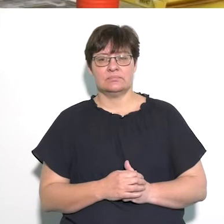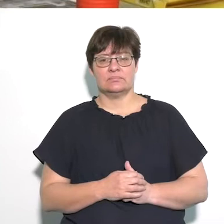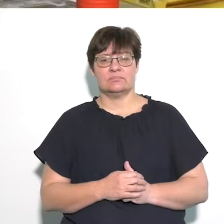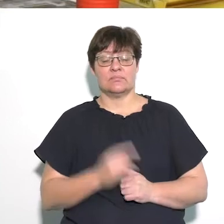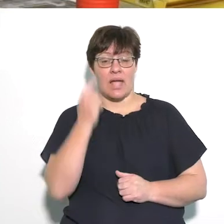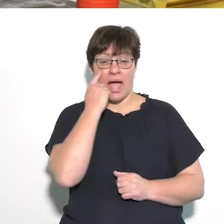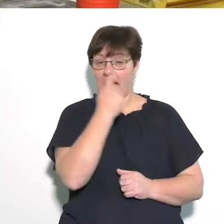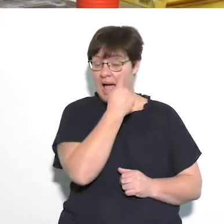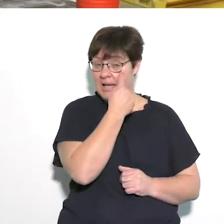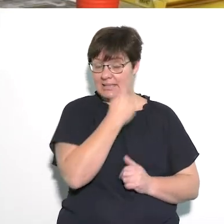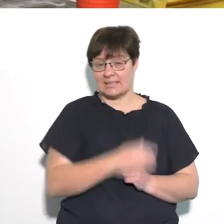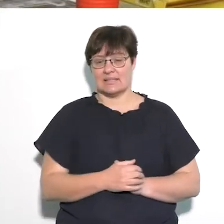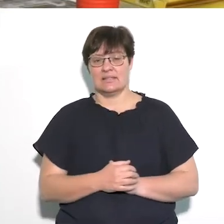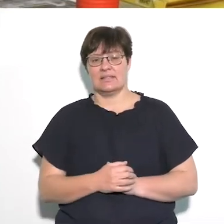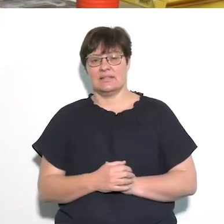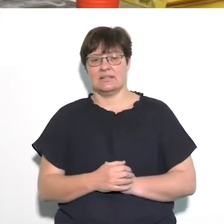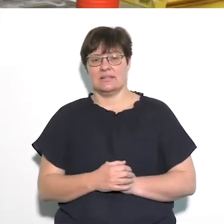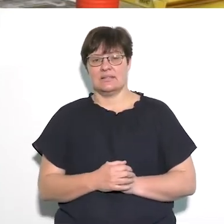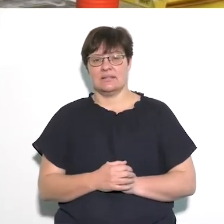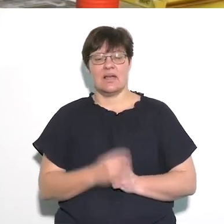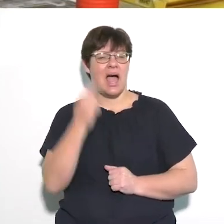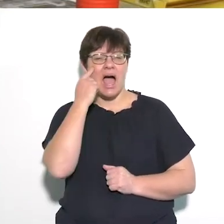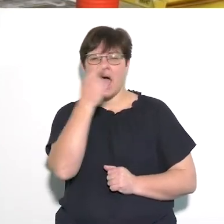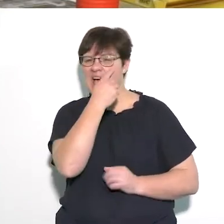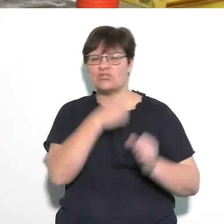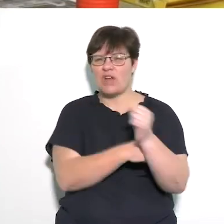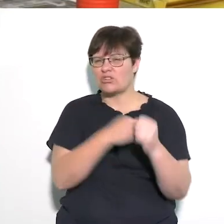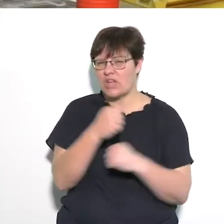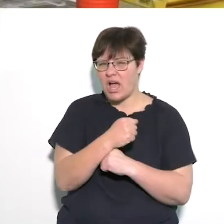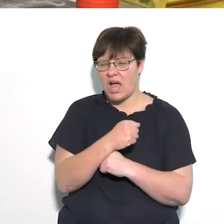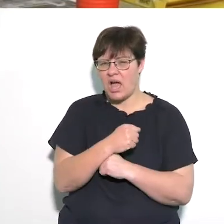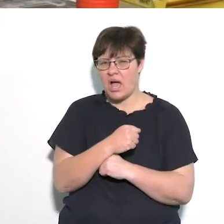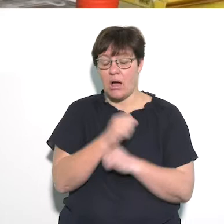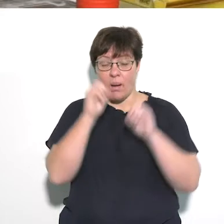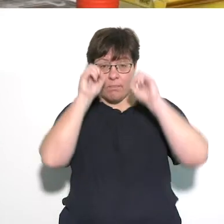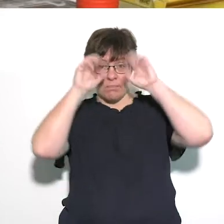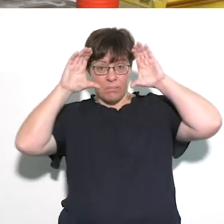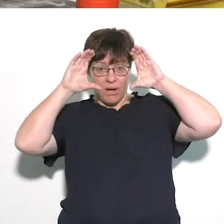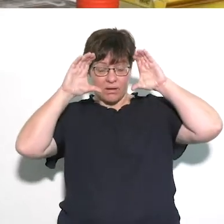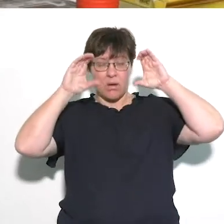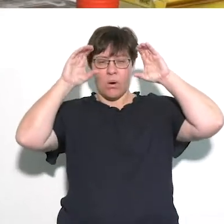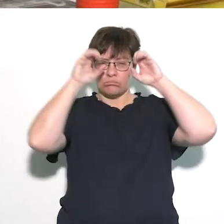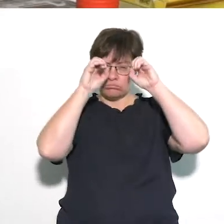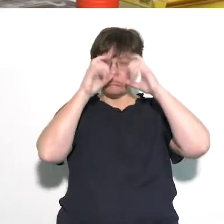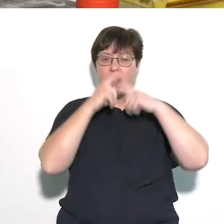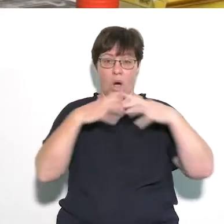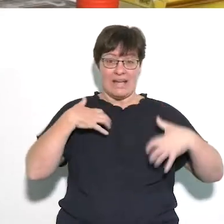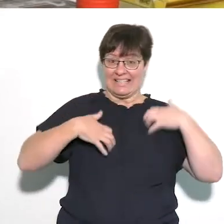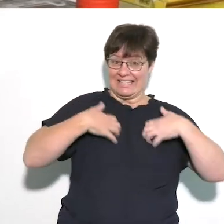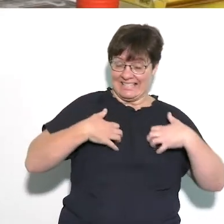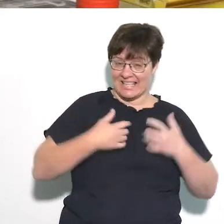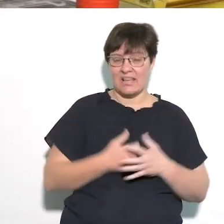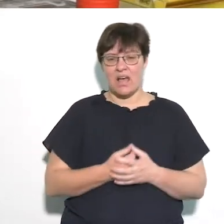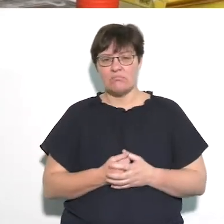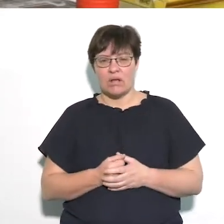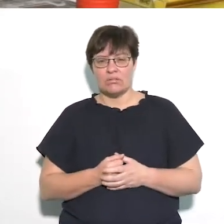and your eyes. You can talk about the eye structure. Do you want the eyes to pop? Are they excited?